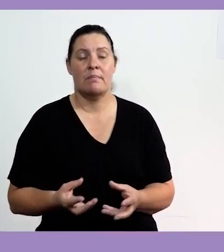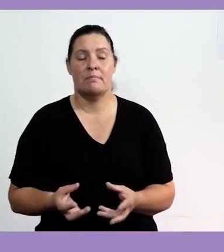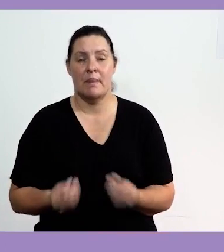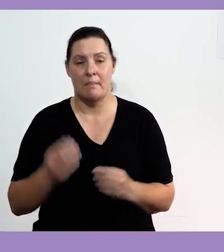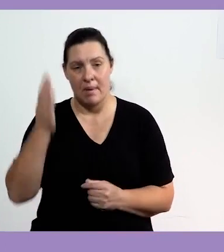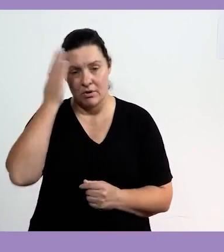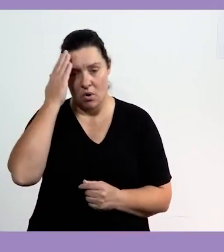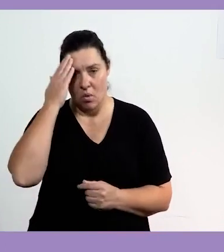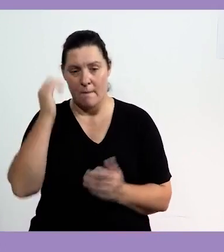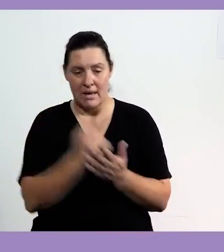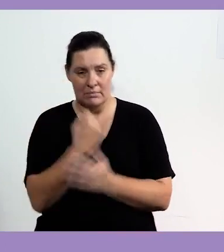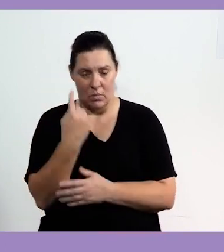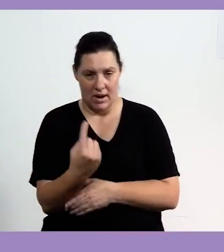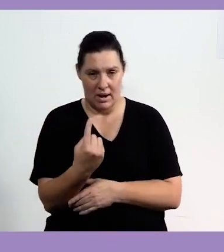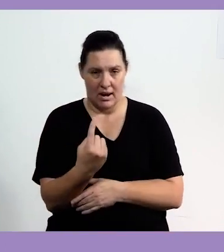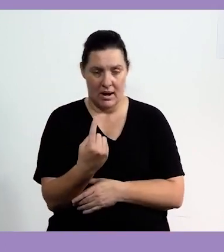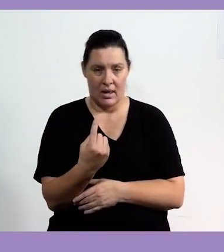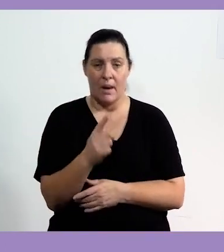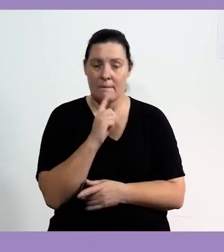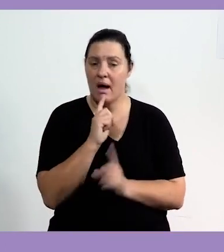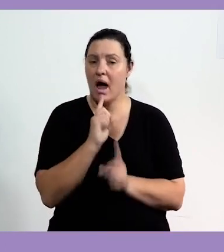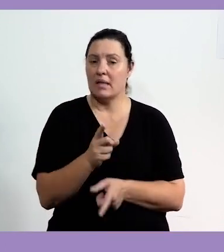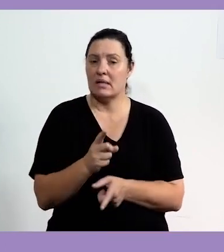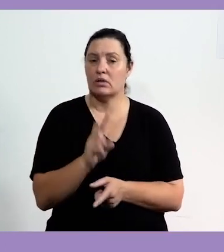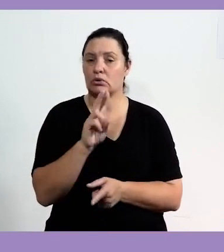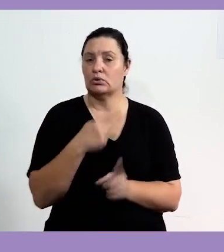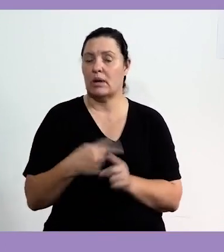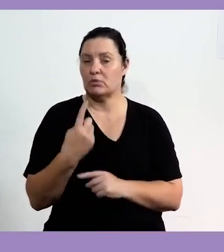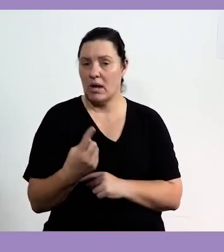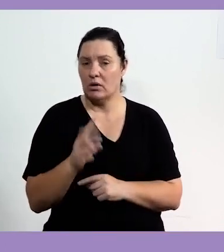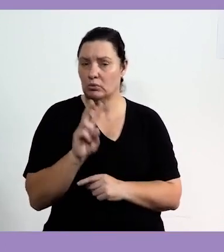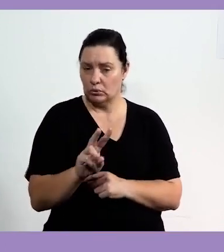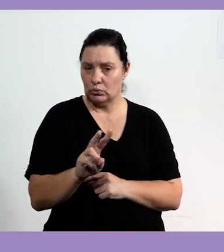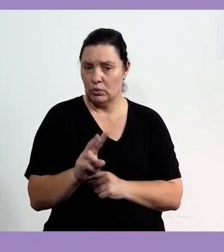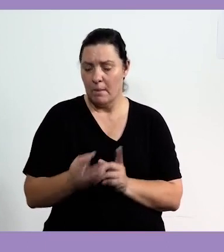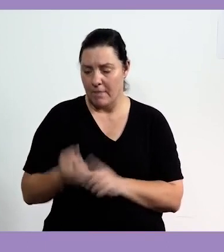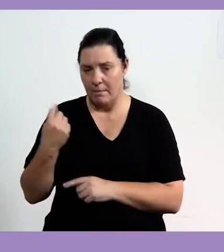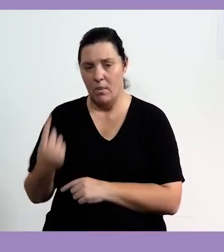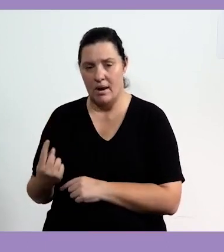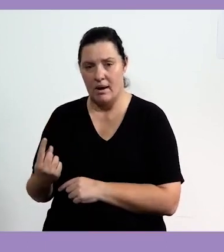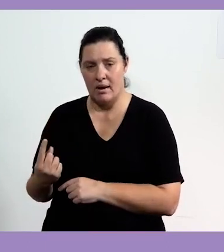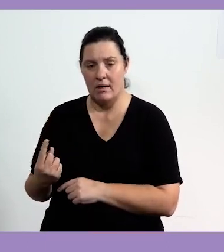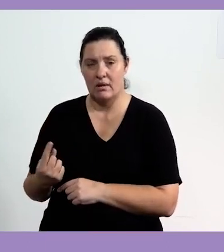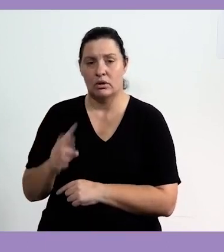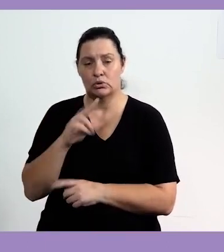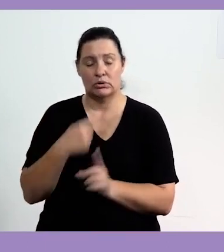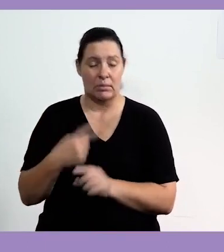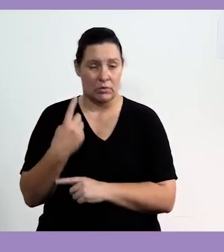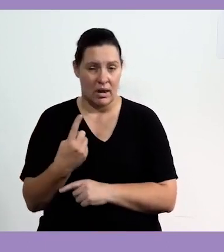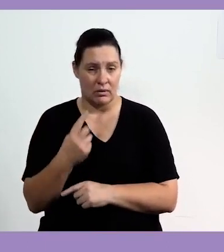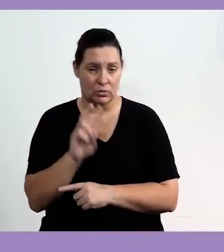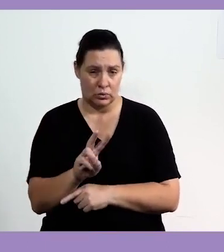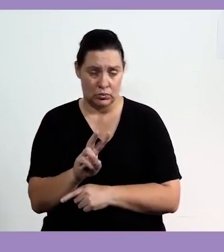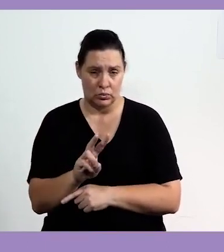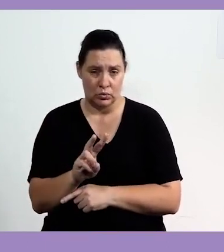first term, and I know my answer must be 1. What must I do to that 2 times 1 to get to 1? So 2 times